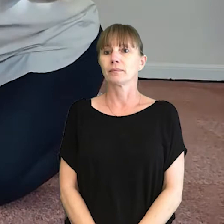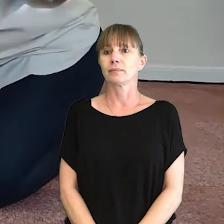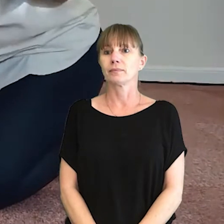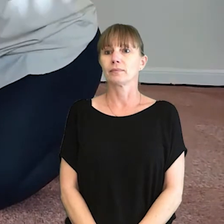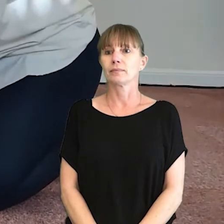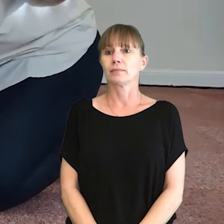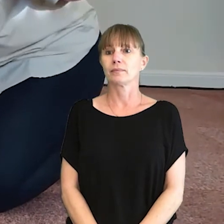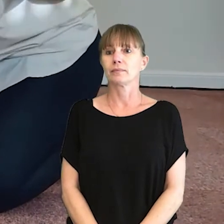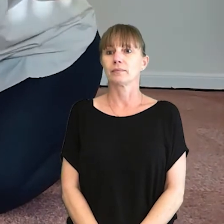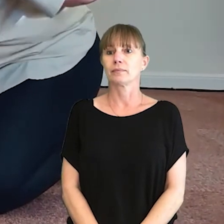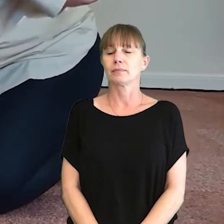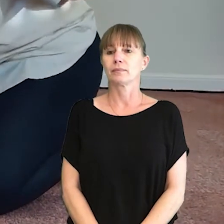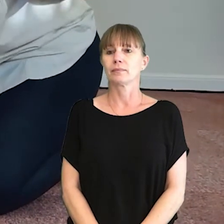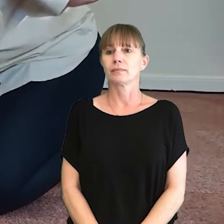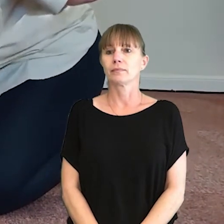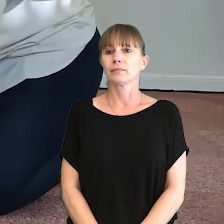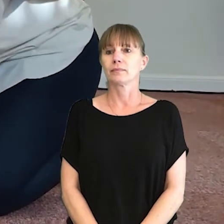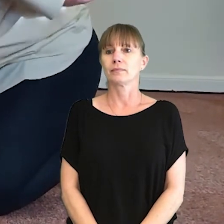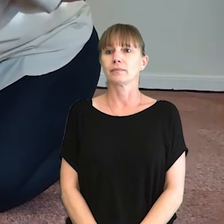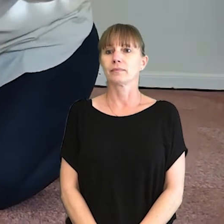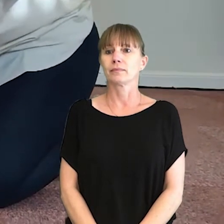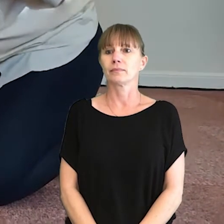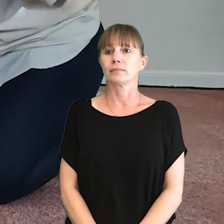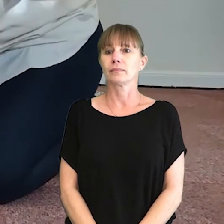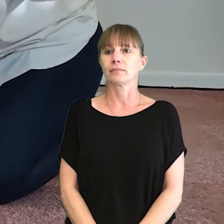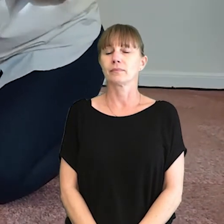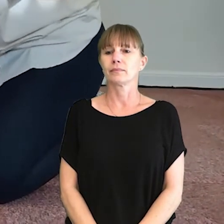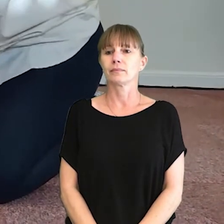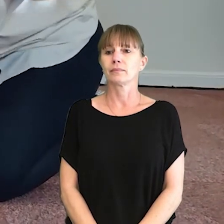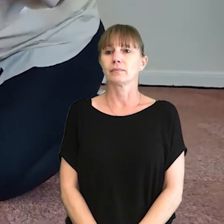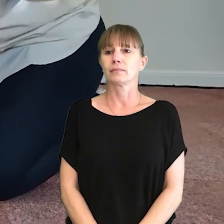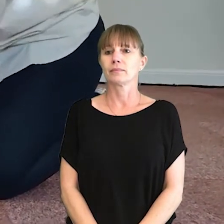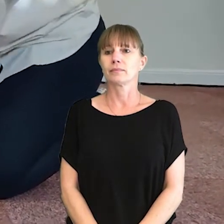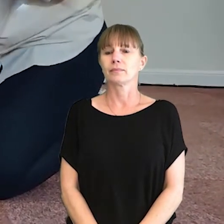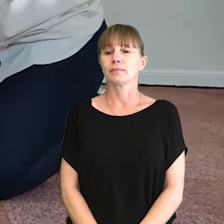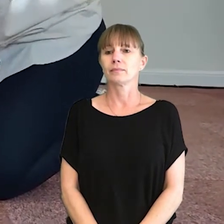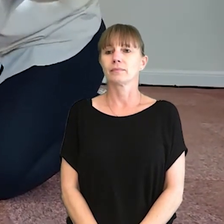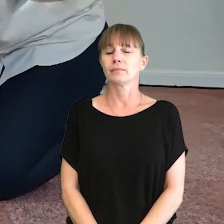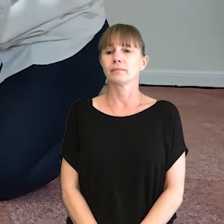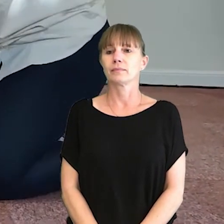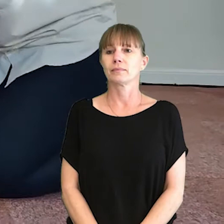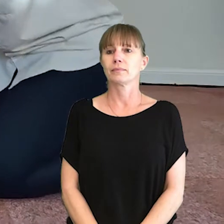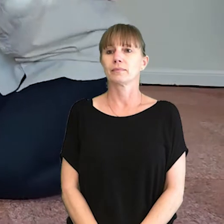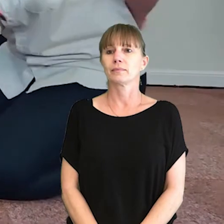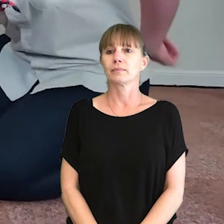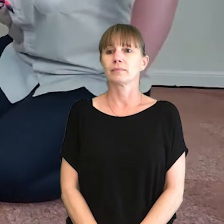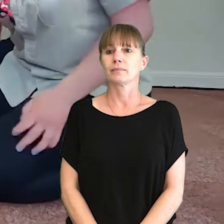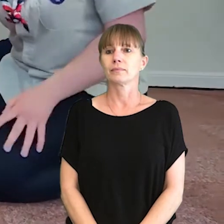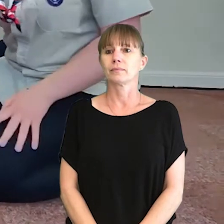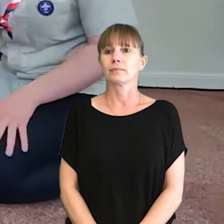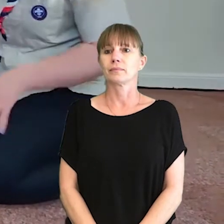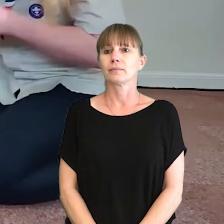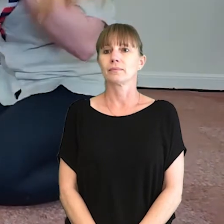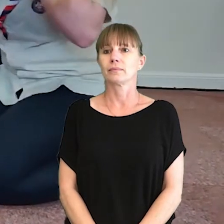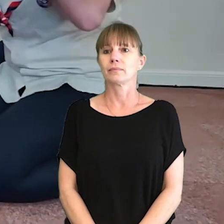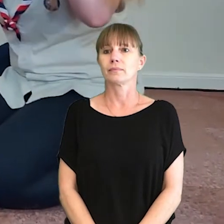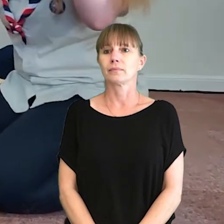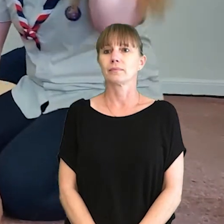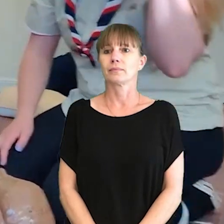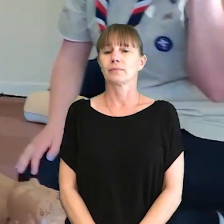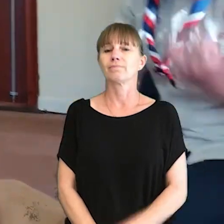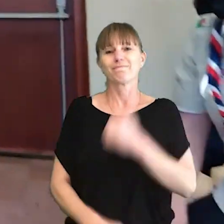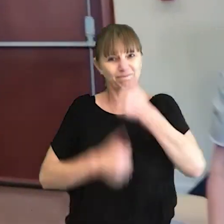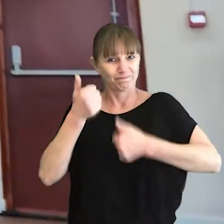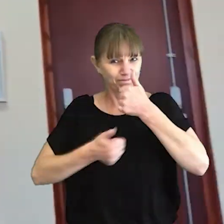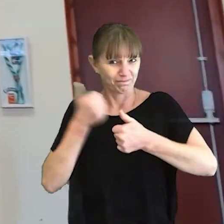17, 18, 19, 20, 21, 22, 23, 24, 25, 26, 29, 30. Okay, well